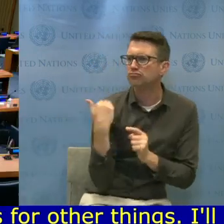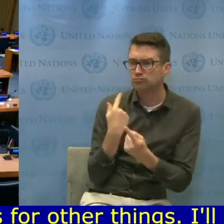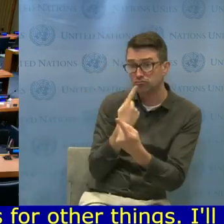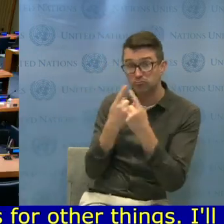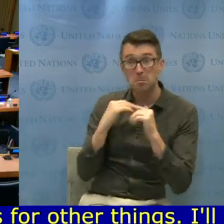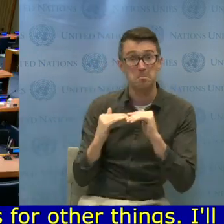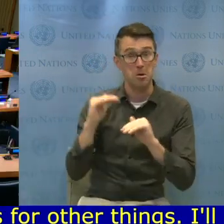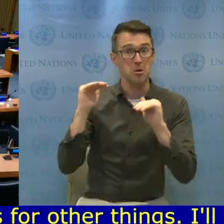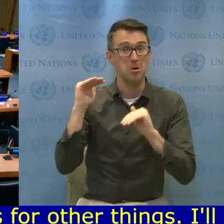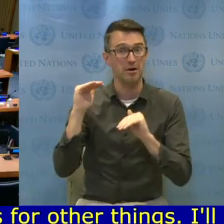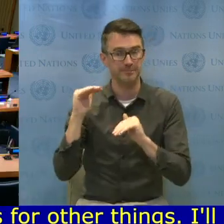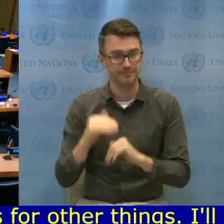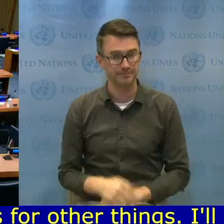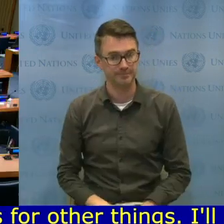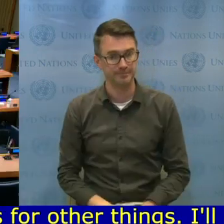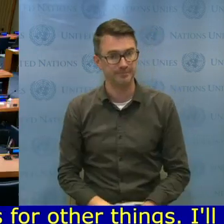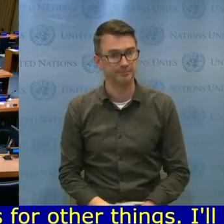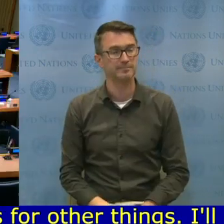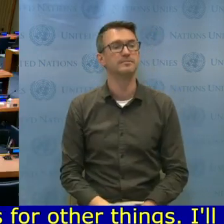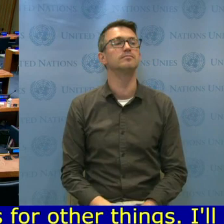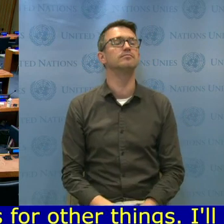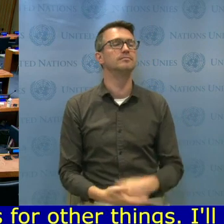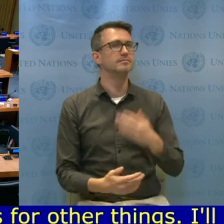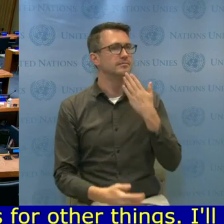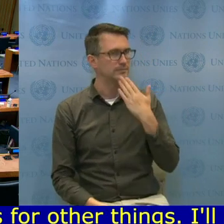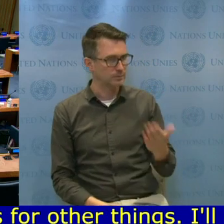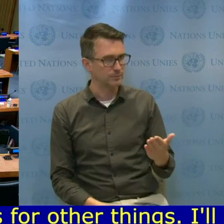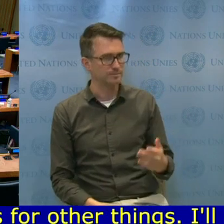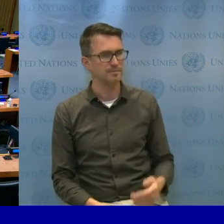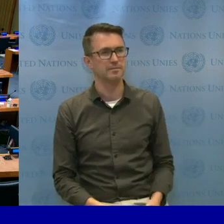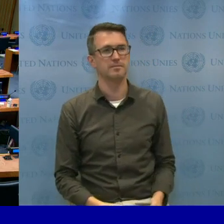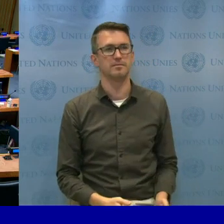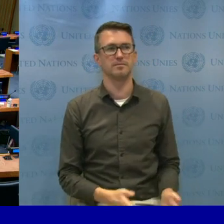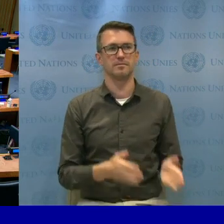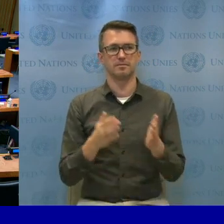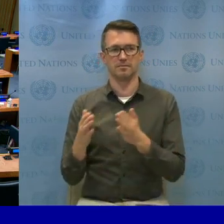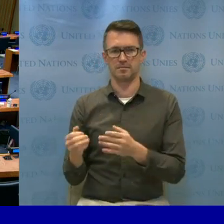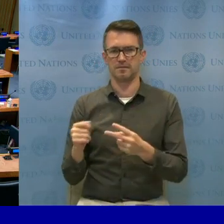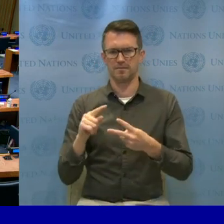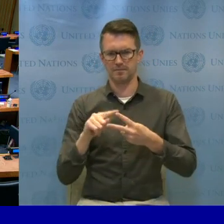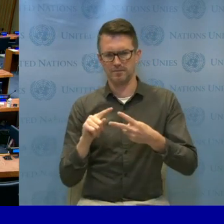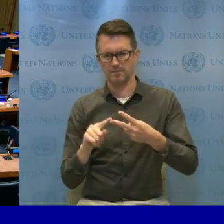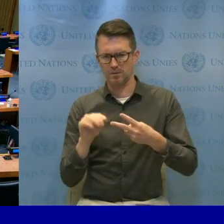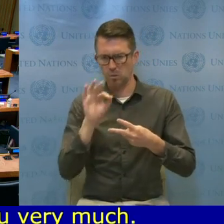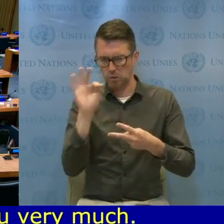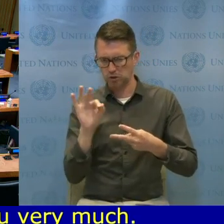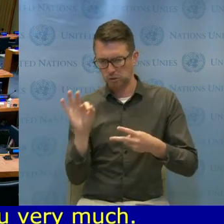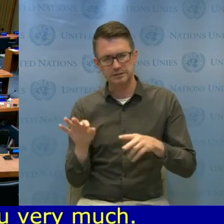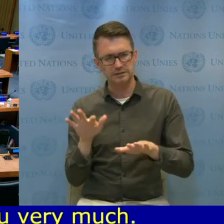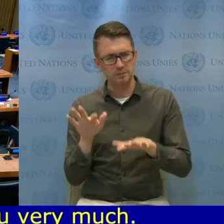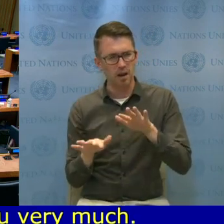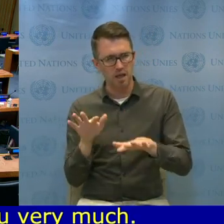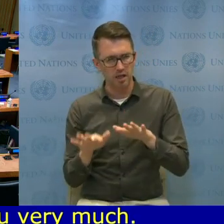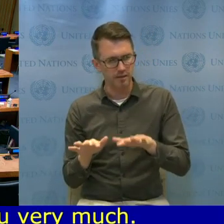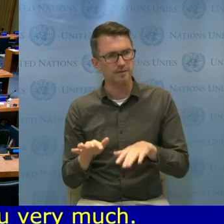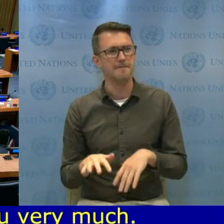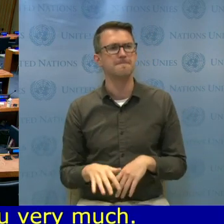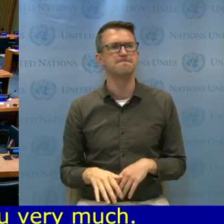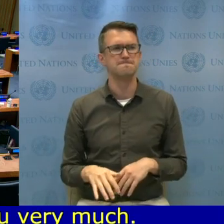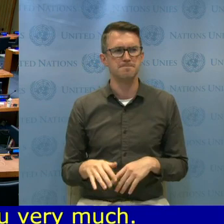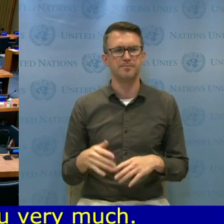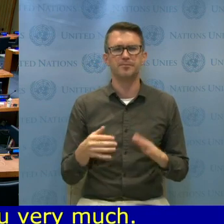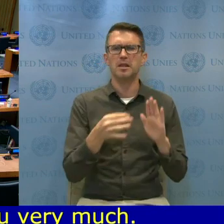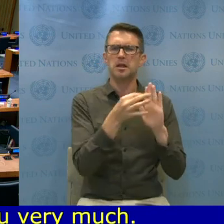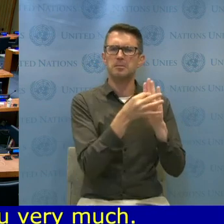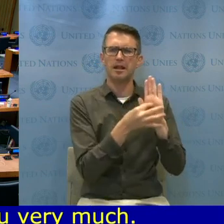two similar questions. One, how to create the policy priorities and how to create basic minimum standards. I would like